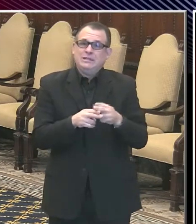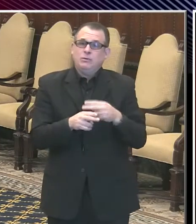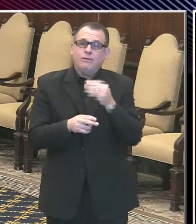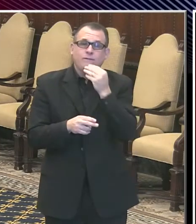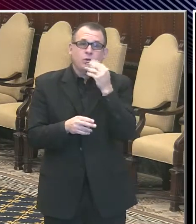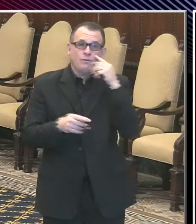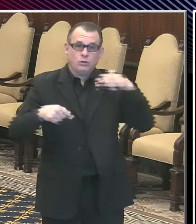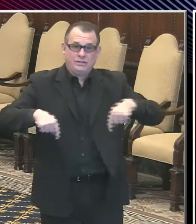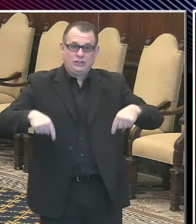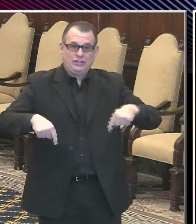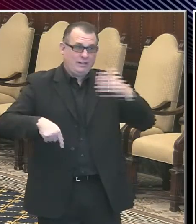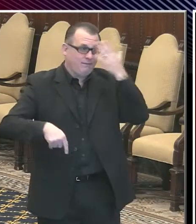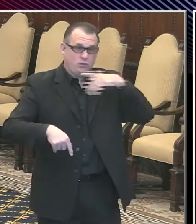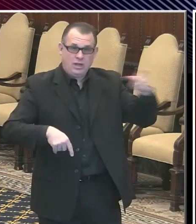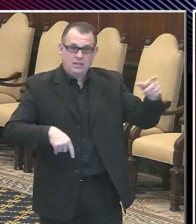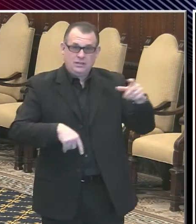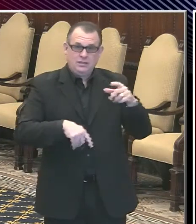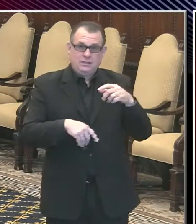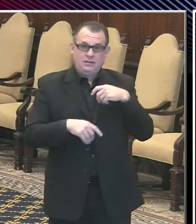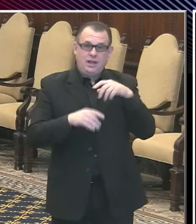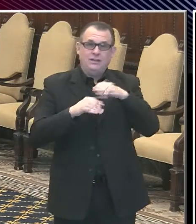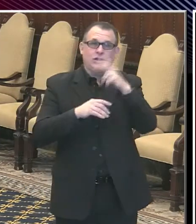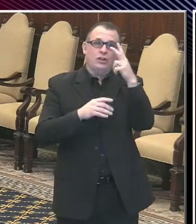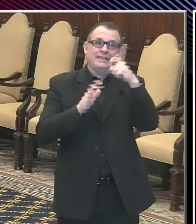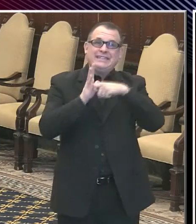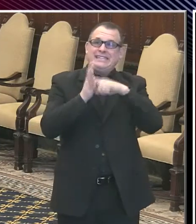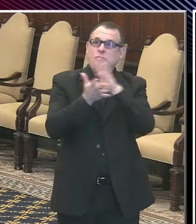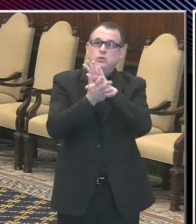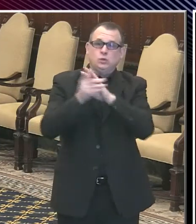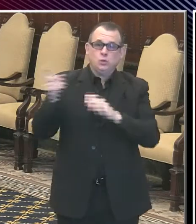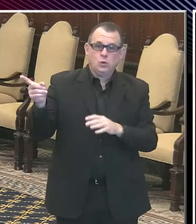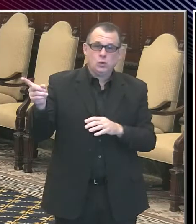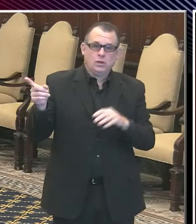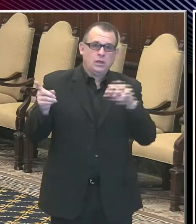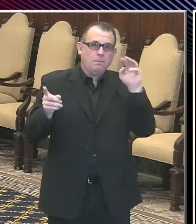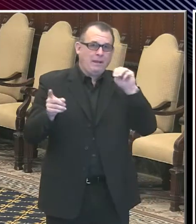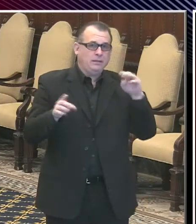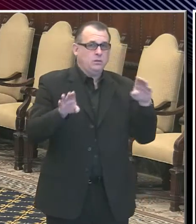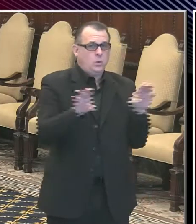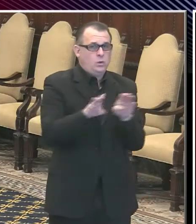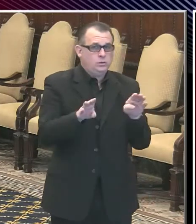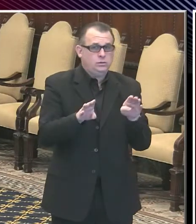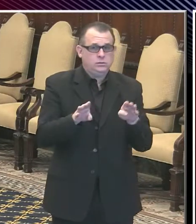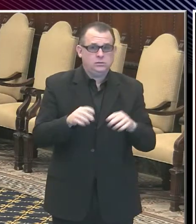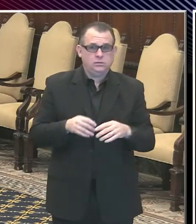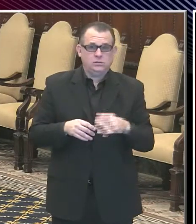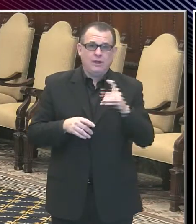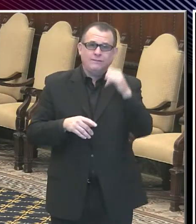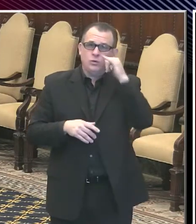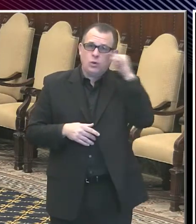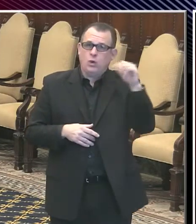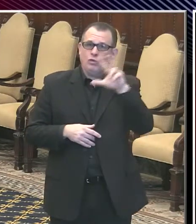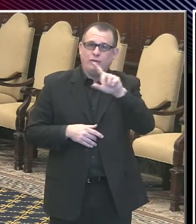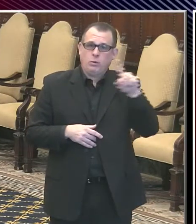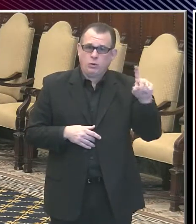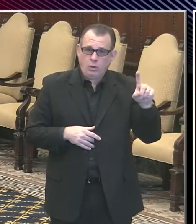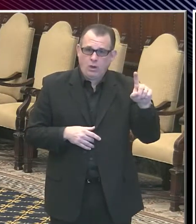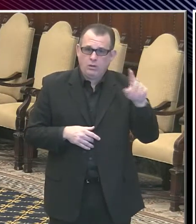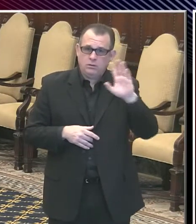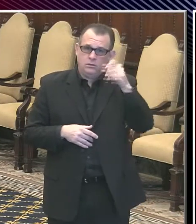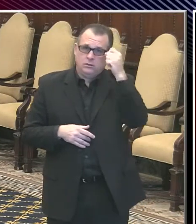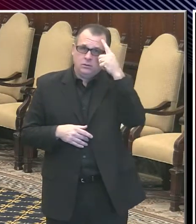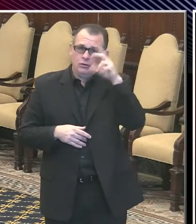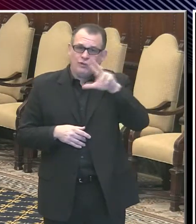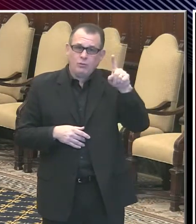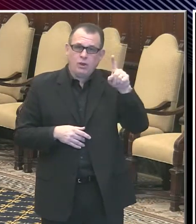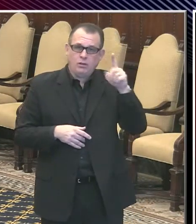and Key School will also be closed on Memorial Day. Philly's 311 call center will be closed on Monday. Residents can